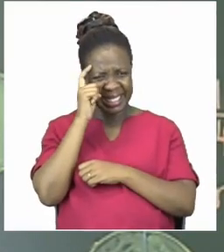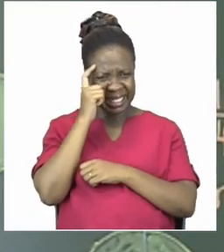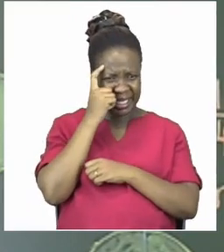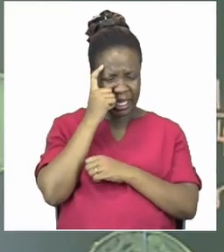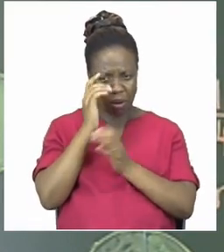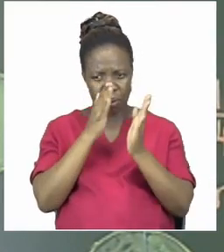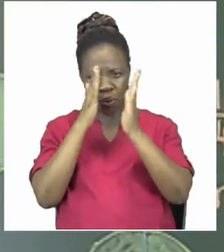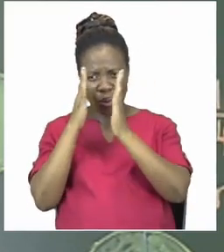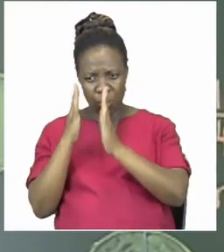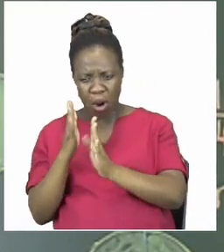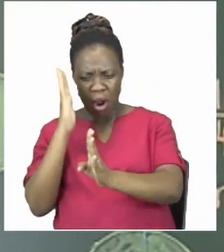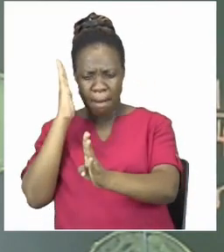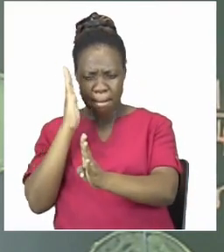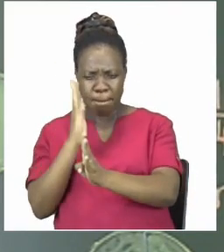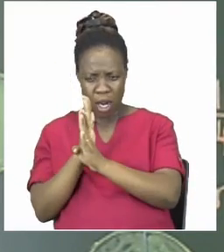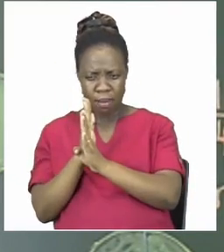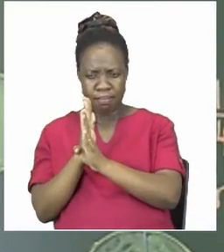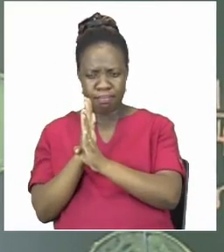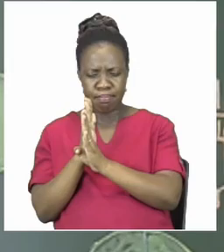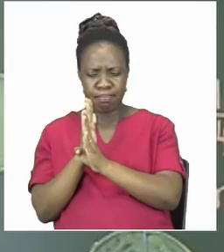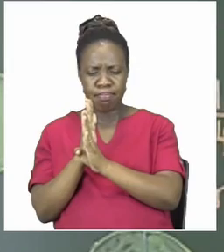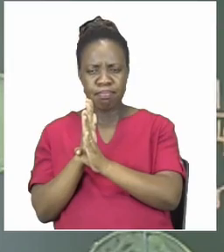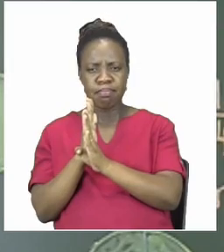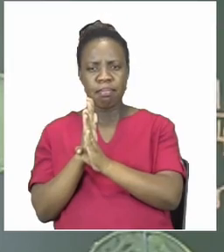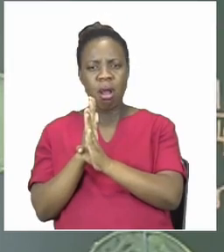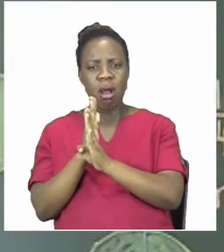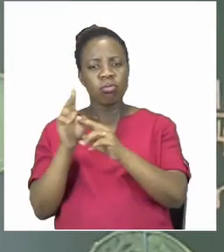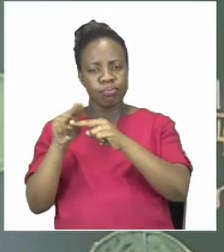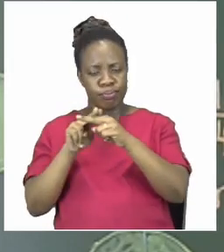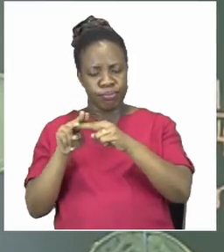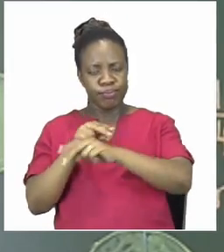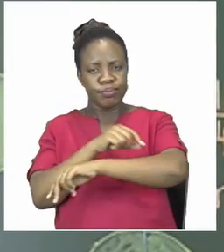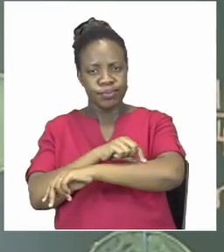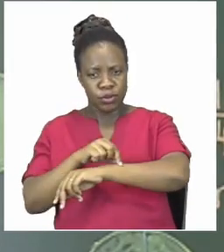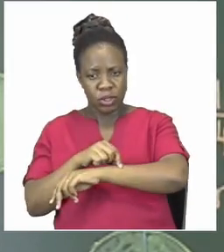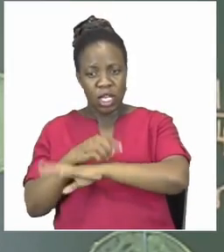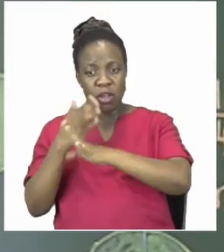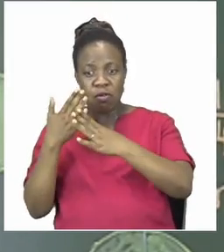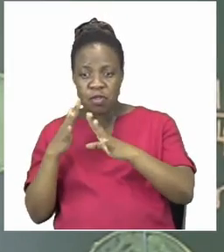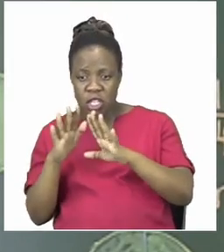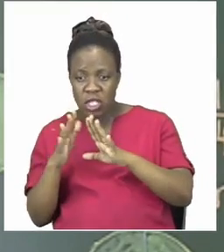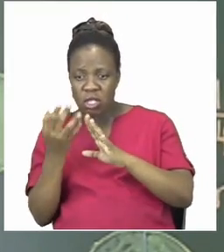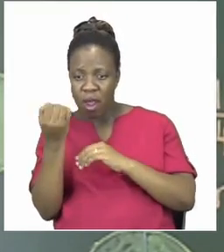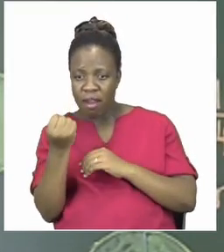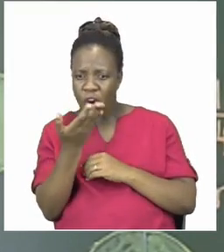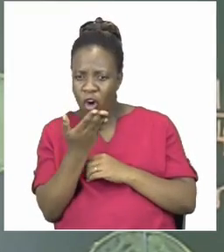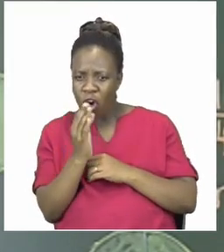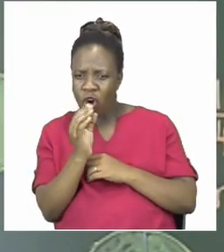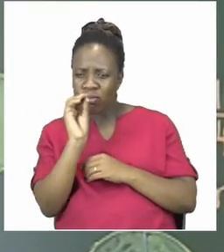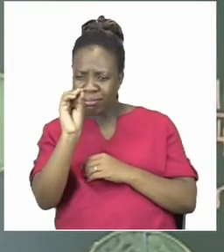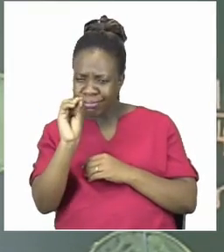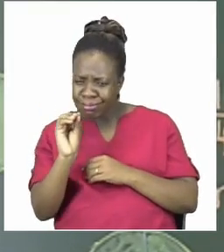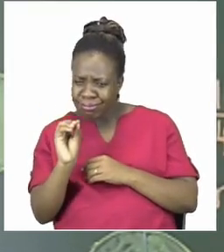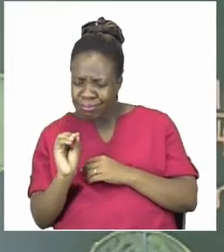longest, or rather from the shortest. So shortest to longest. If you